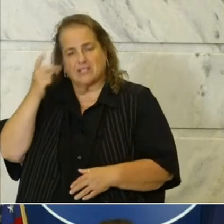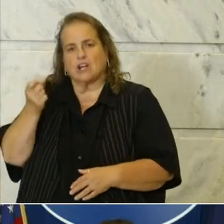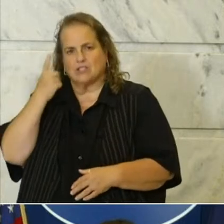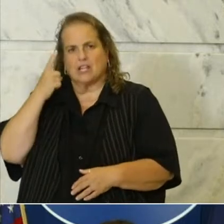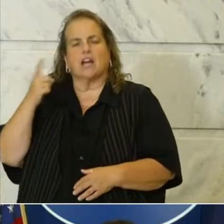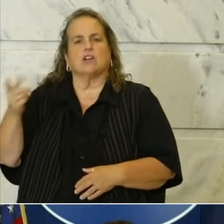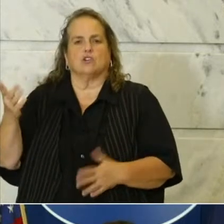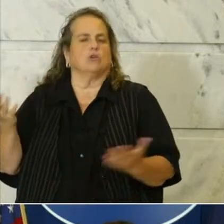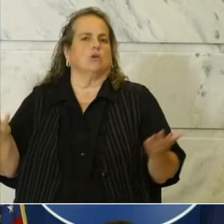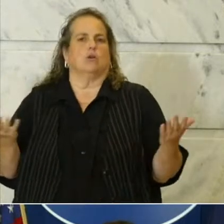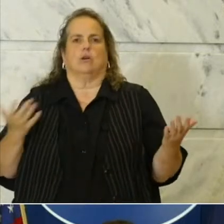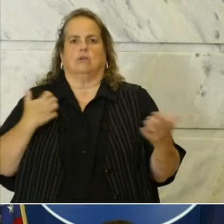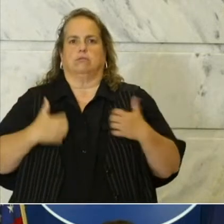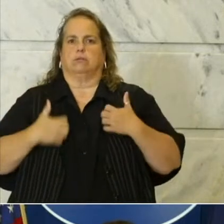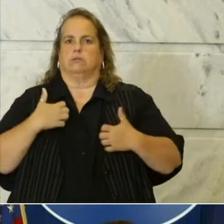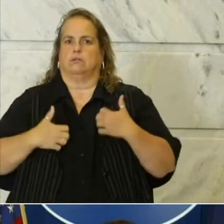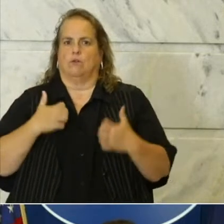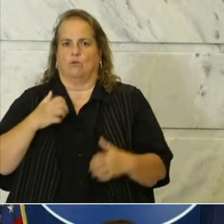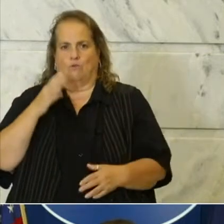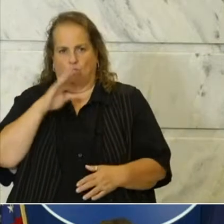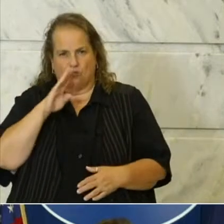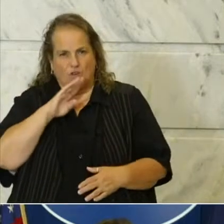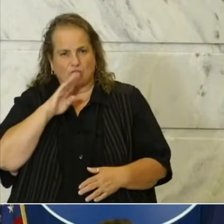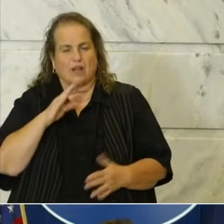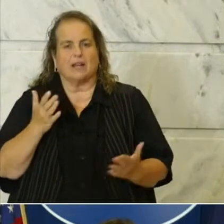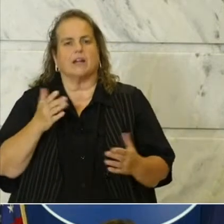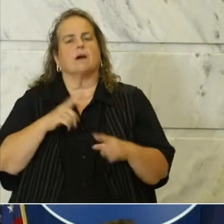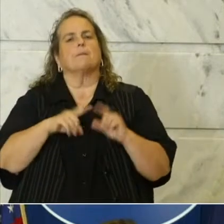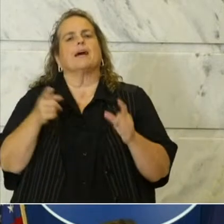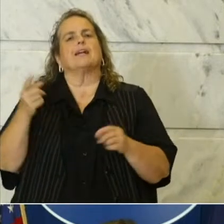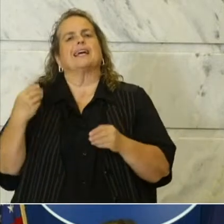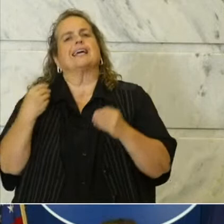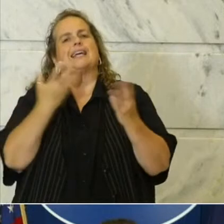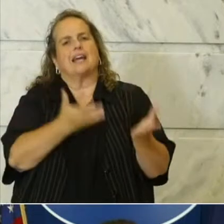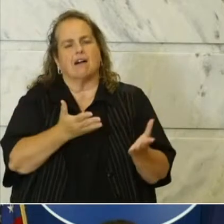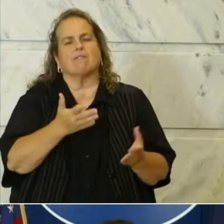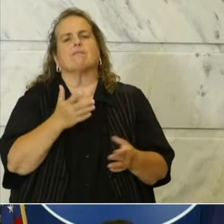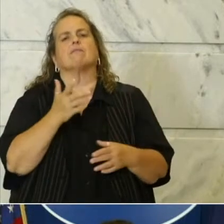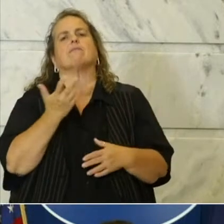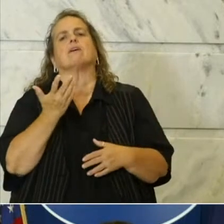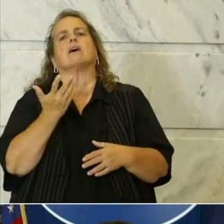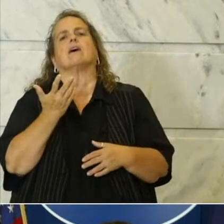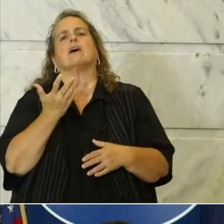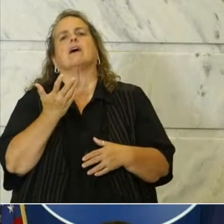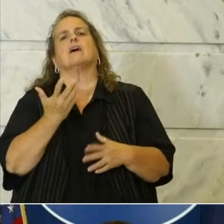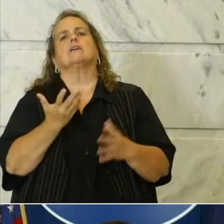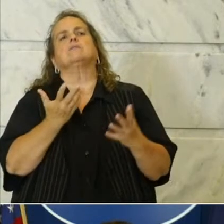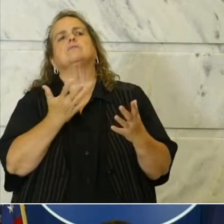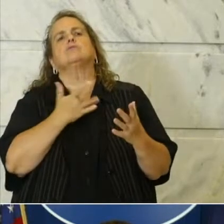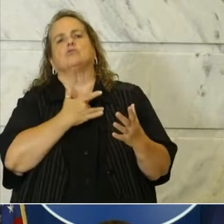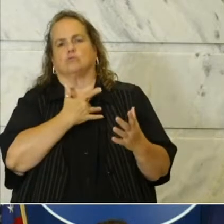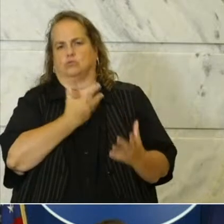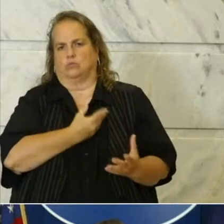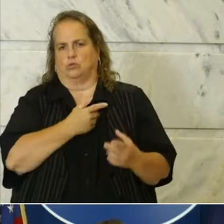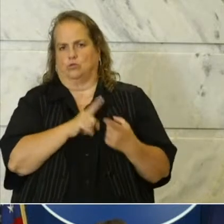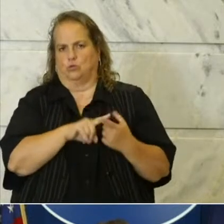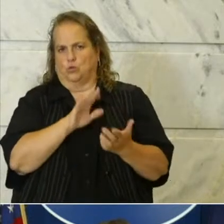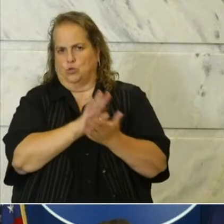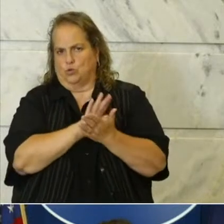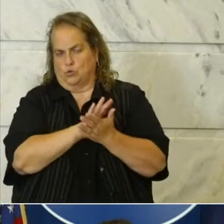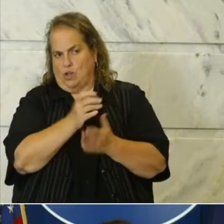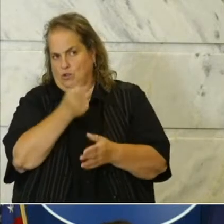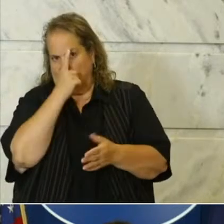superintendents and school leaders who are faced with these tough decisions in ever-changing circumstances. As a